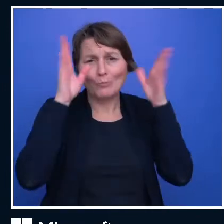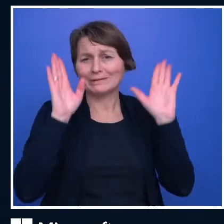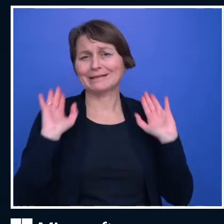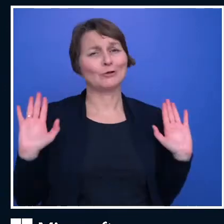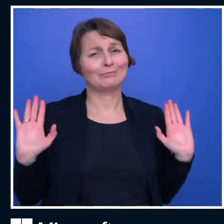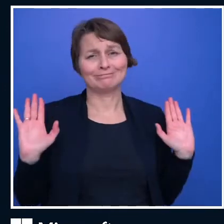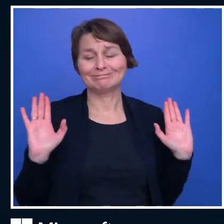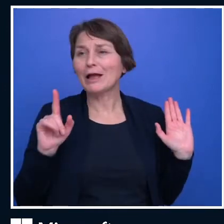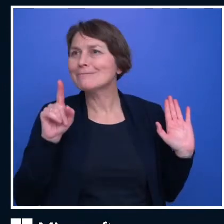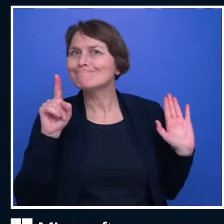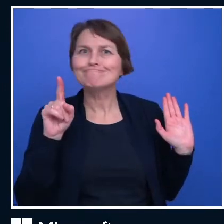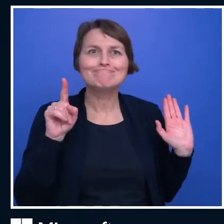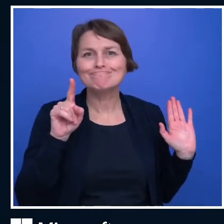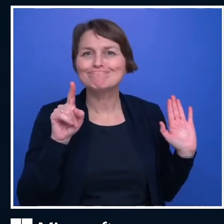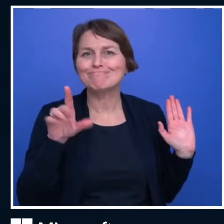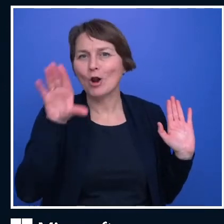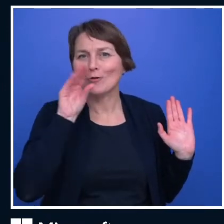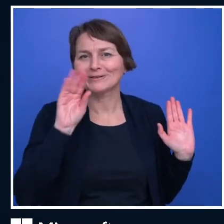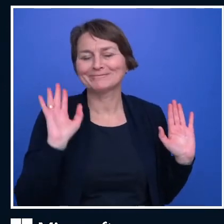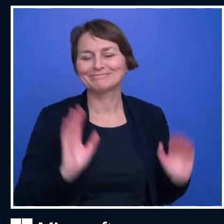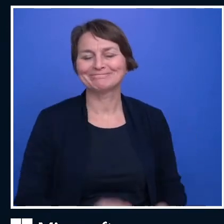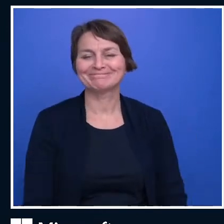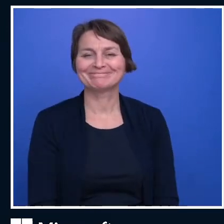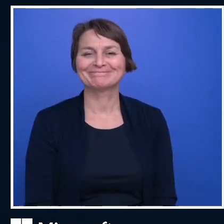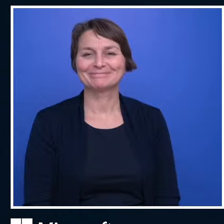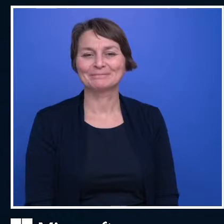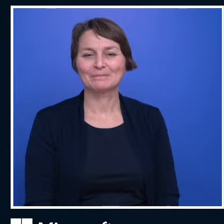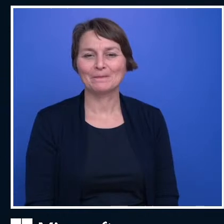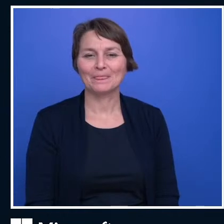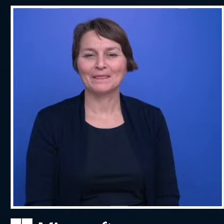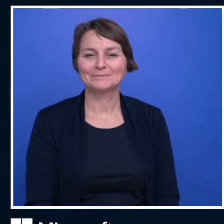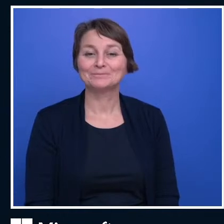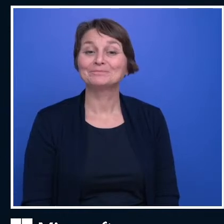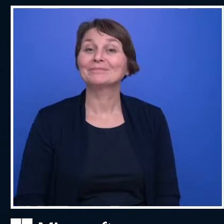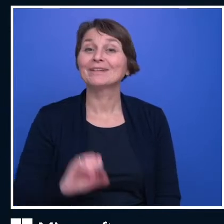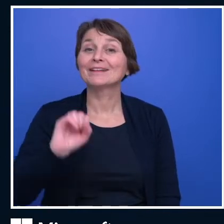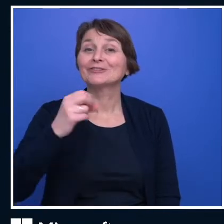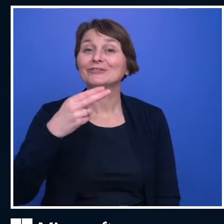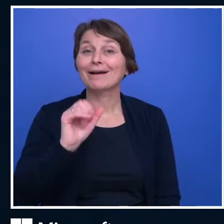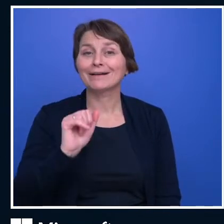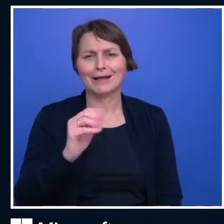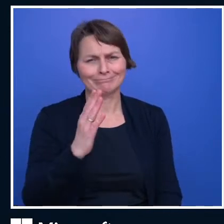open mindset. Yeah, I like that. And I'll just remind people, if people aren't